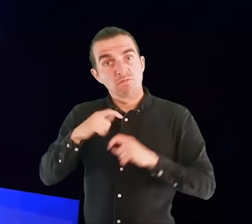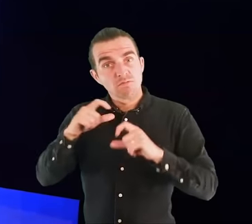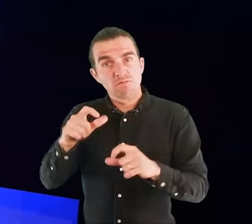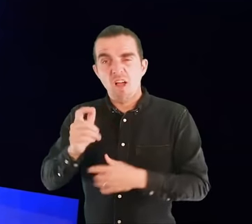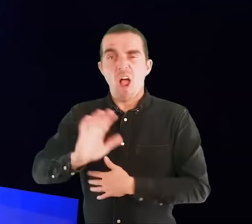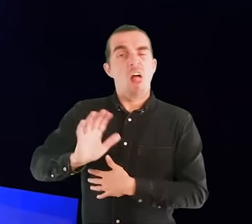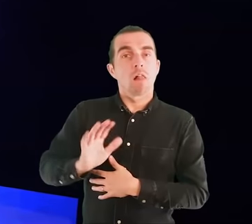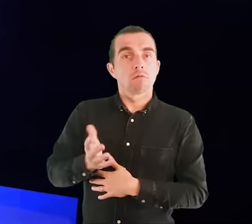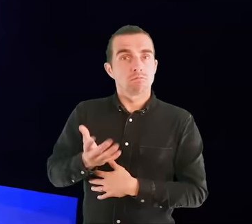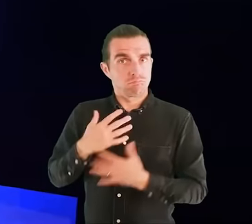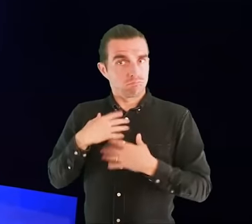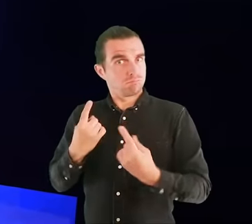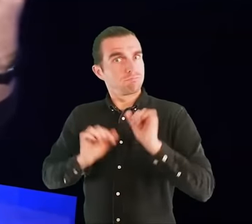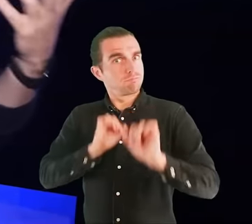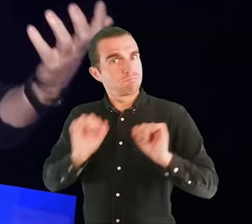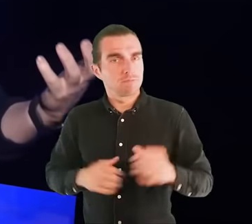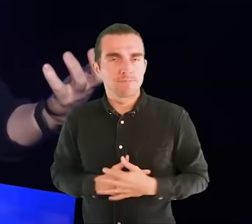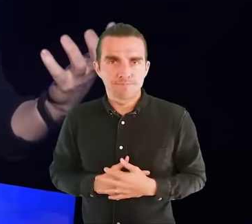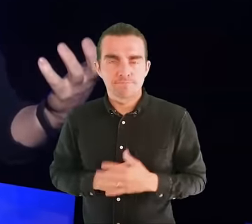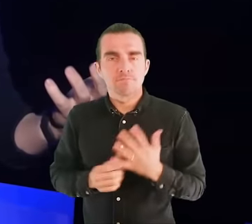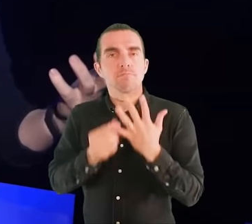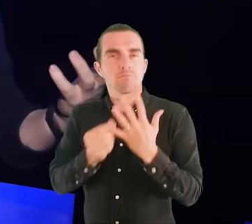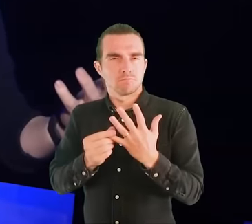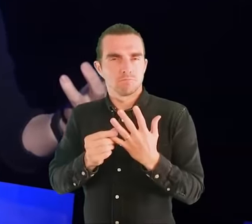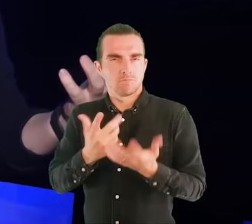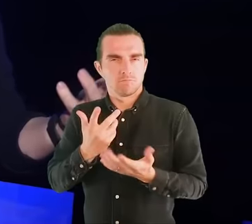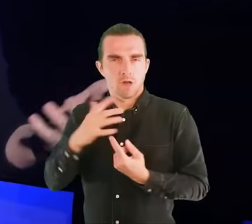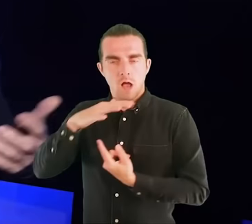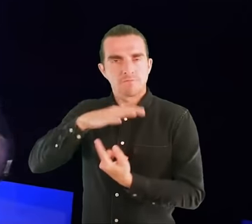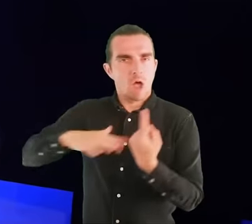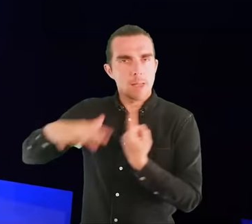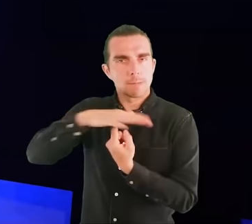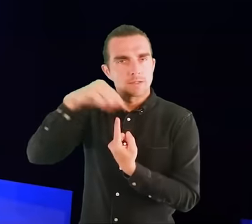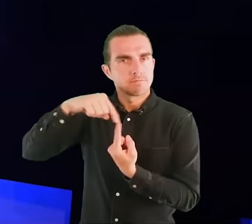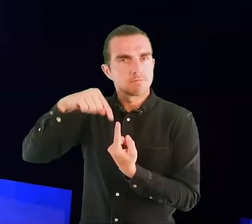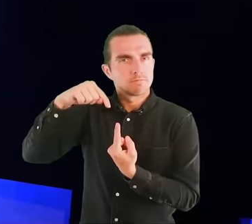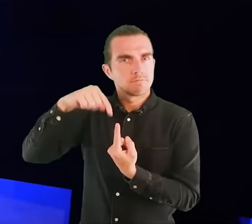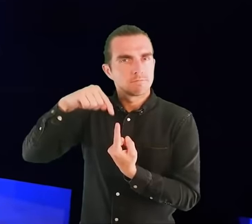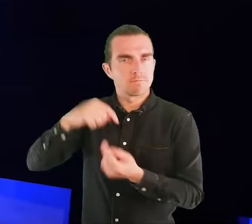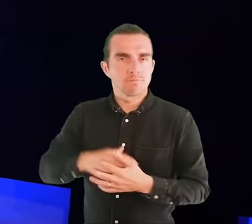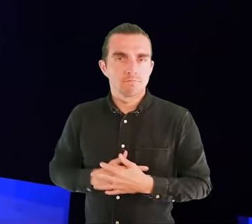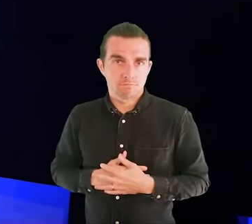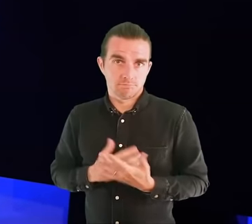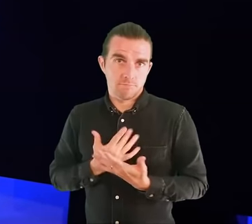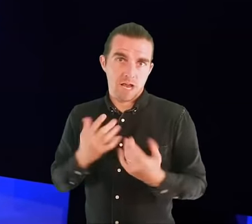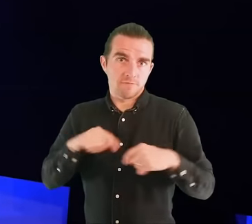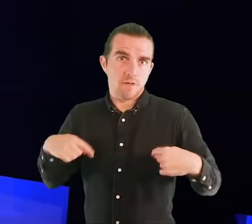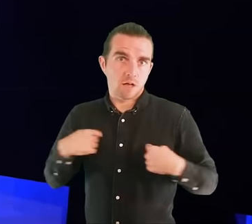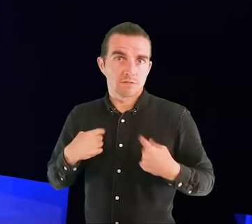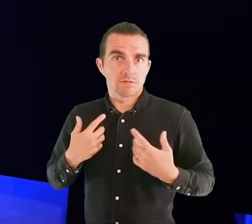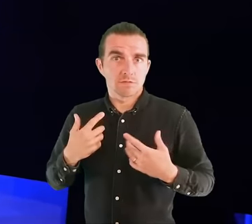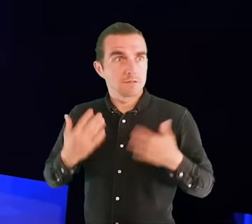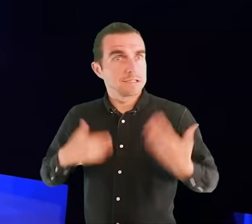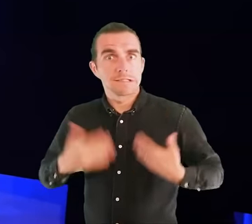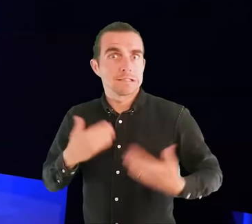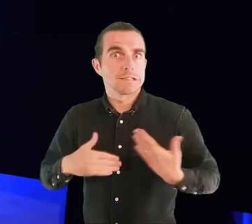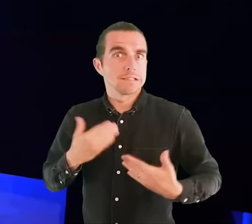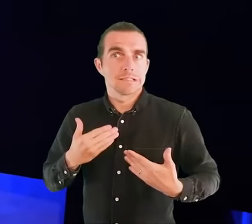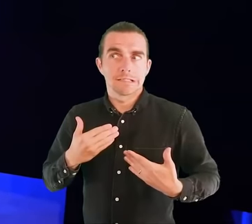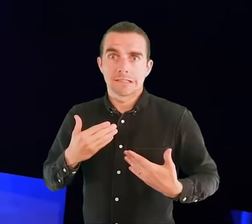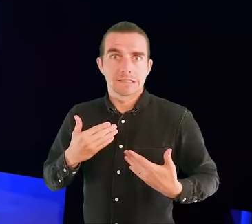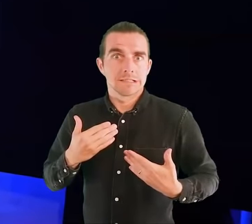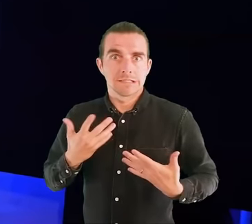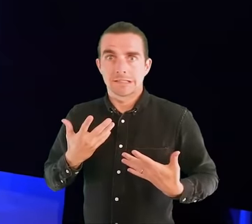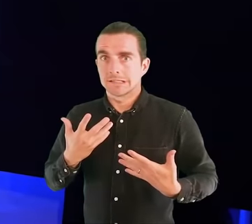responsibility because we won't be around on Earth to deal with the consequences of our own actions.